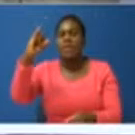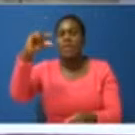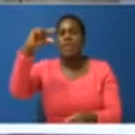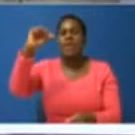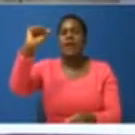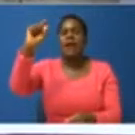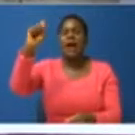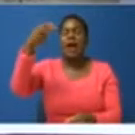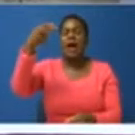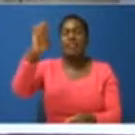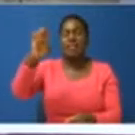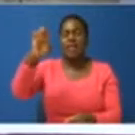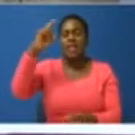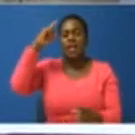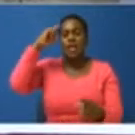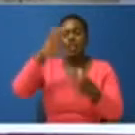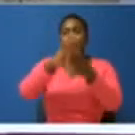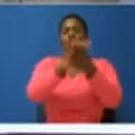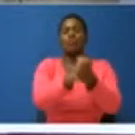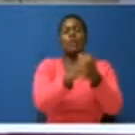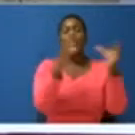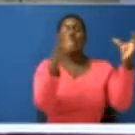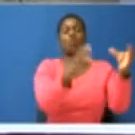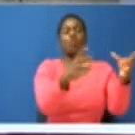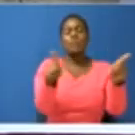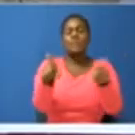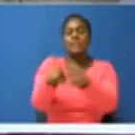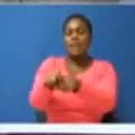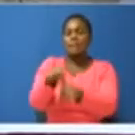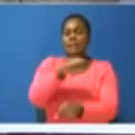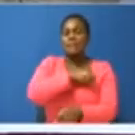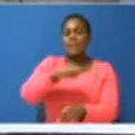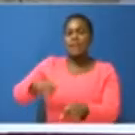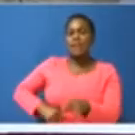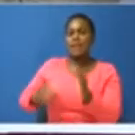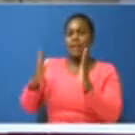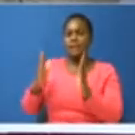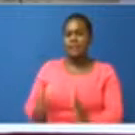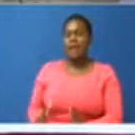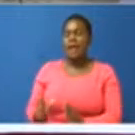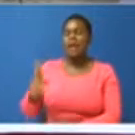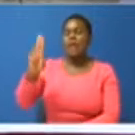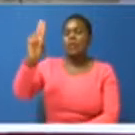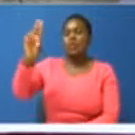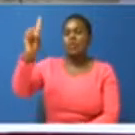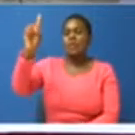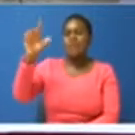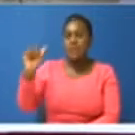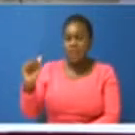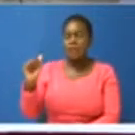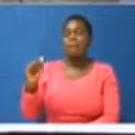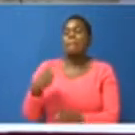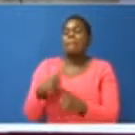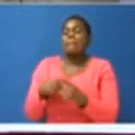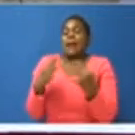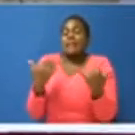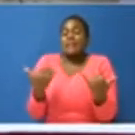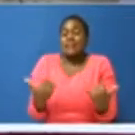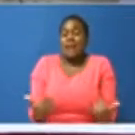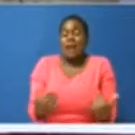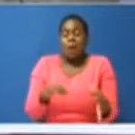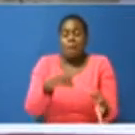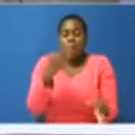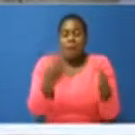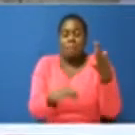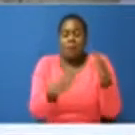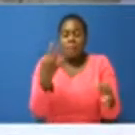jubilee azimu coalition and of course uh johnson sarcaja of uda so stay tuned for that but meanwhile my analysts